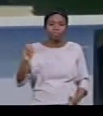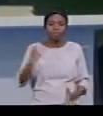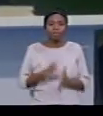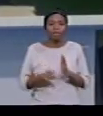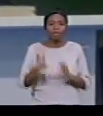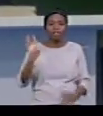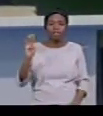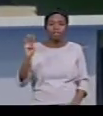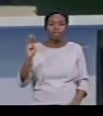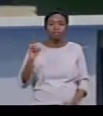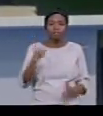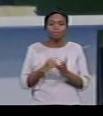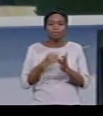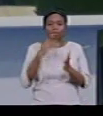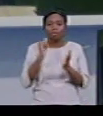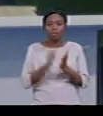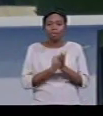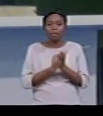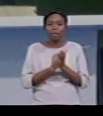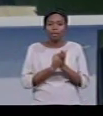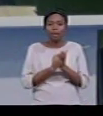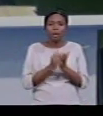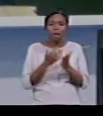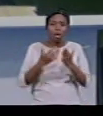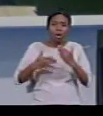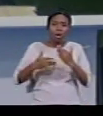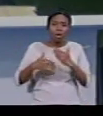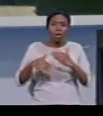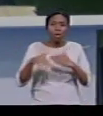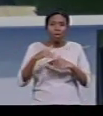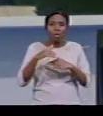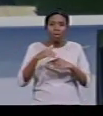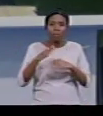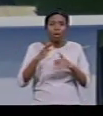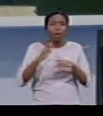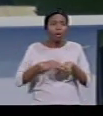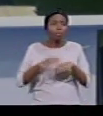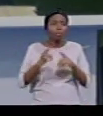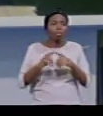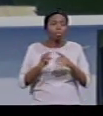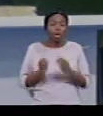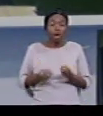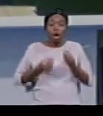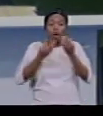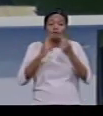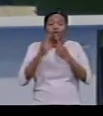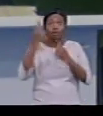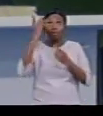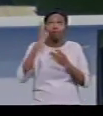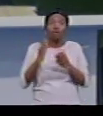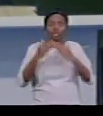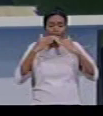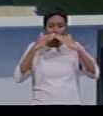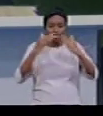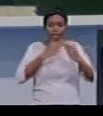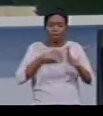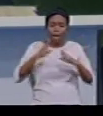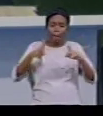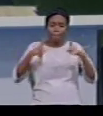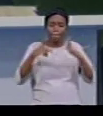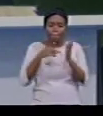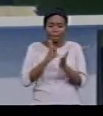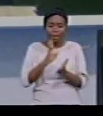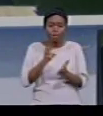the Bible says, offer unto God thanksgiving and pay thy vows unto the